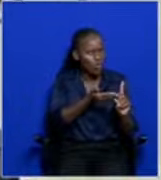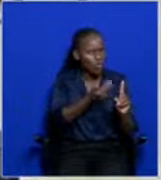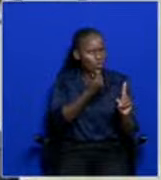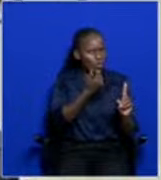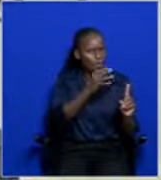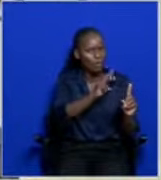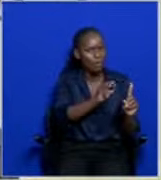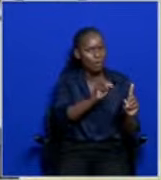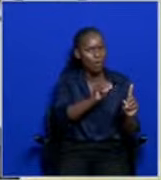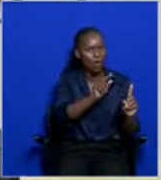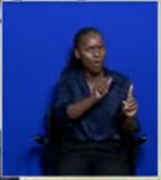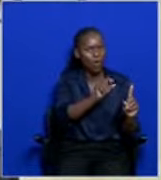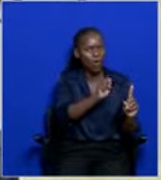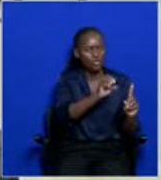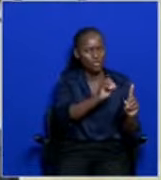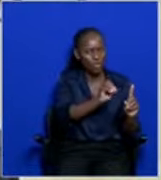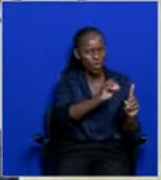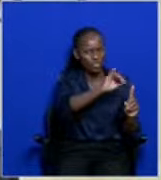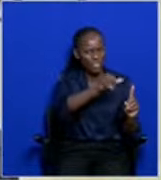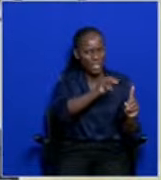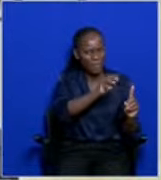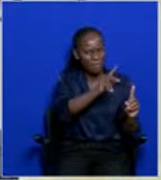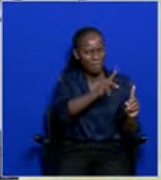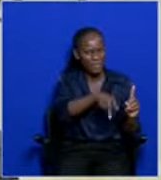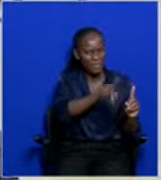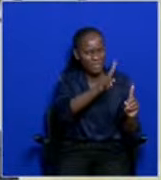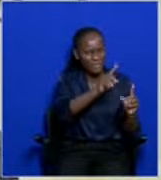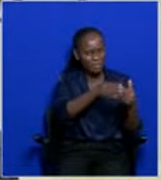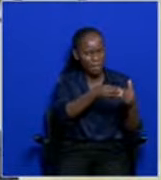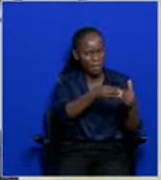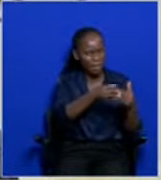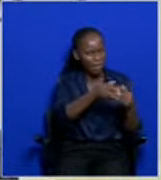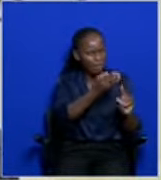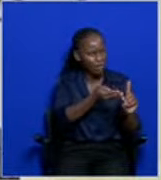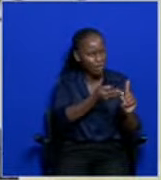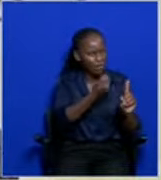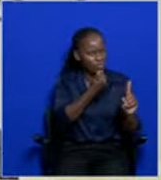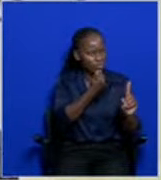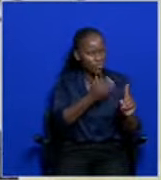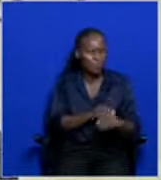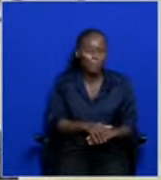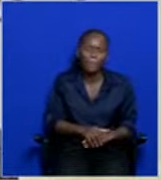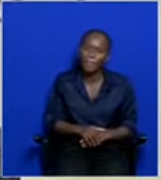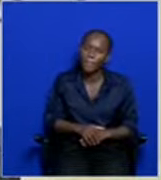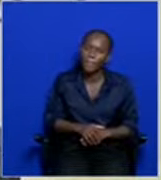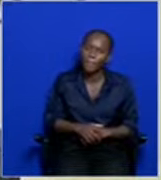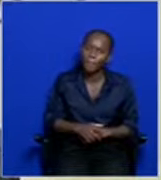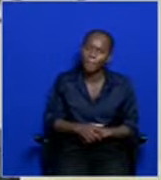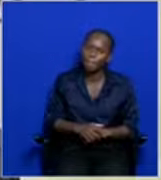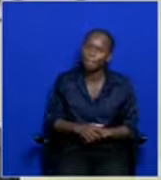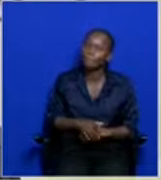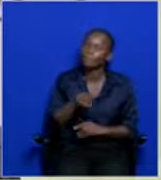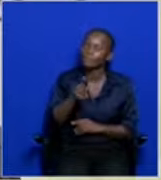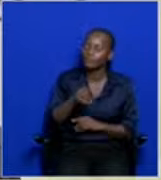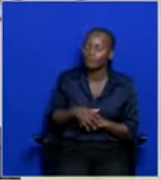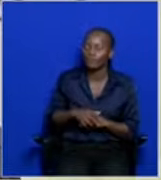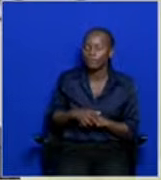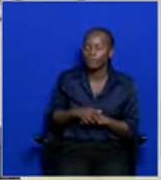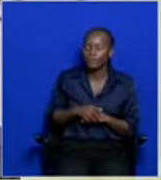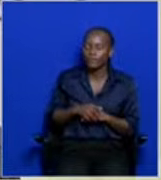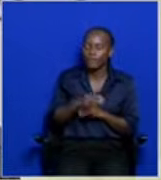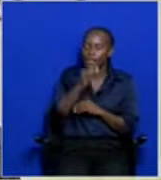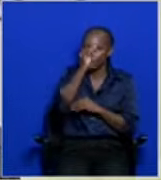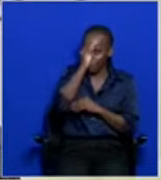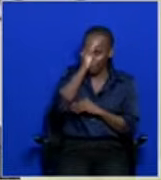In terms of the police, we have rank, we have surnames. So Stolz